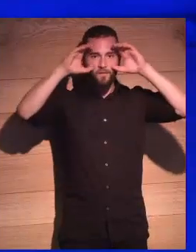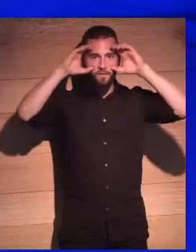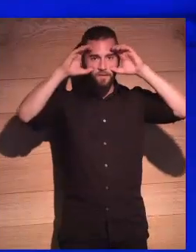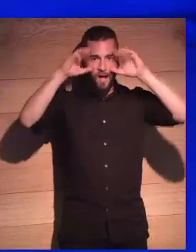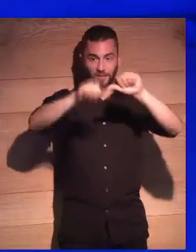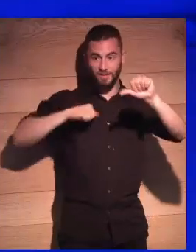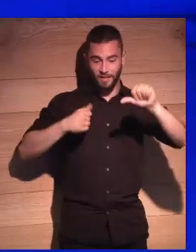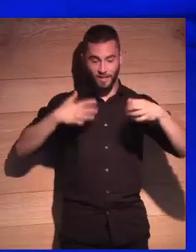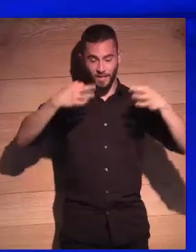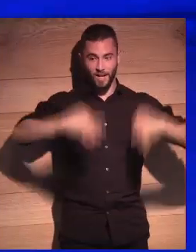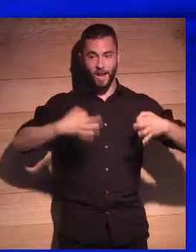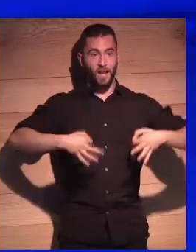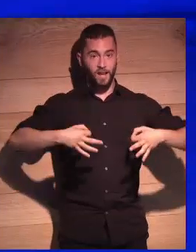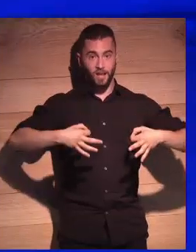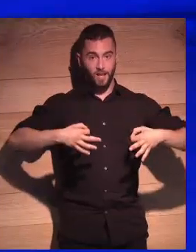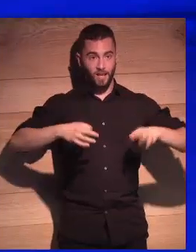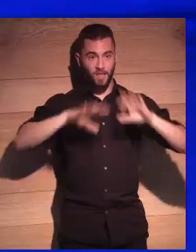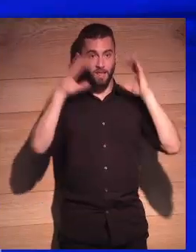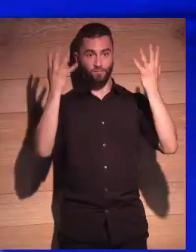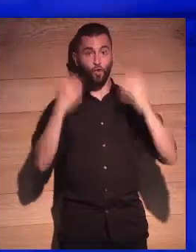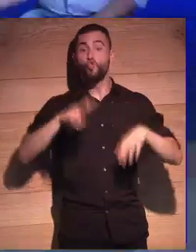VR goggles.